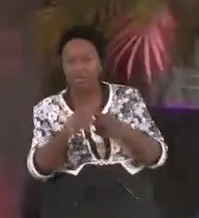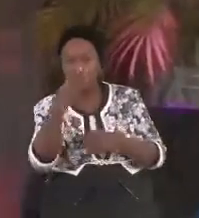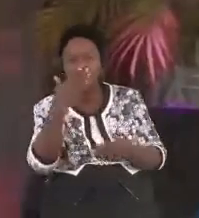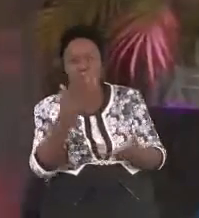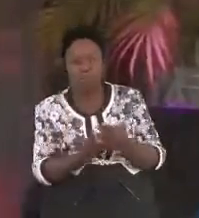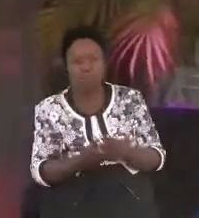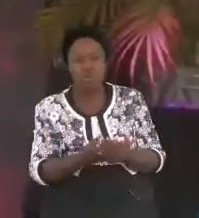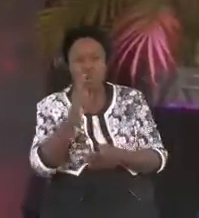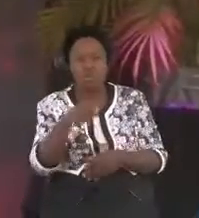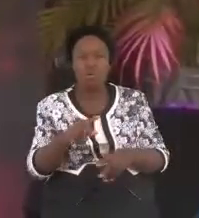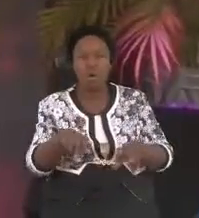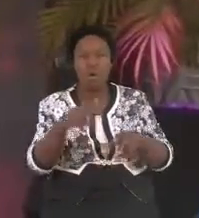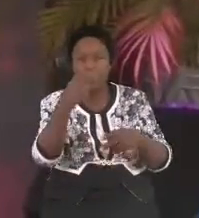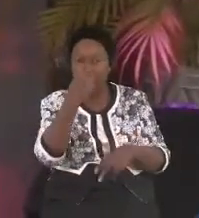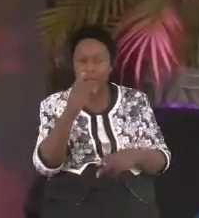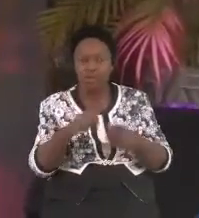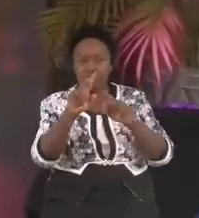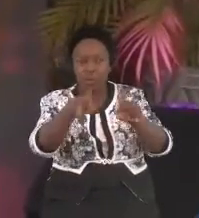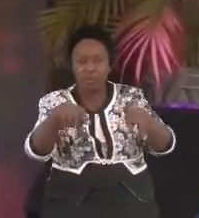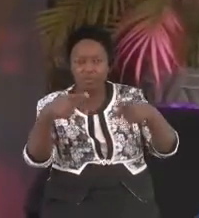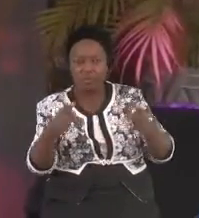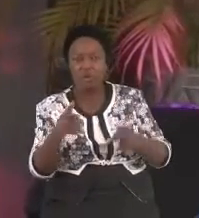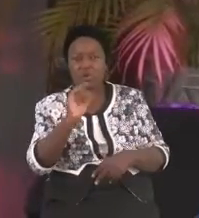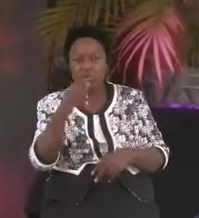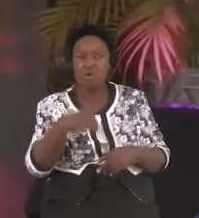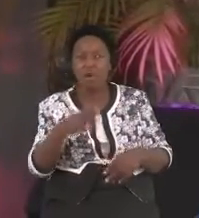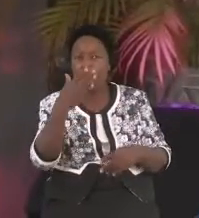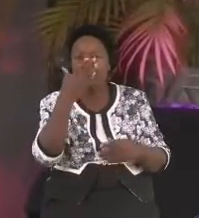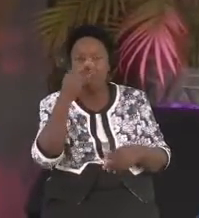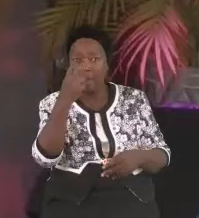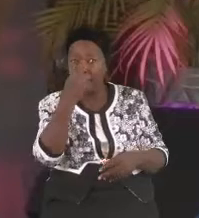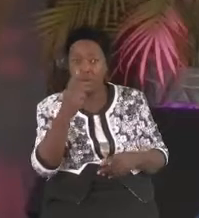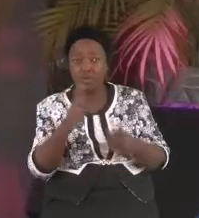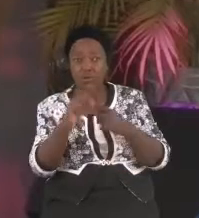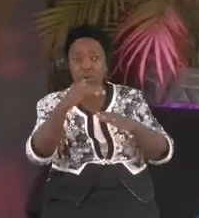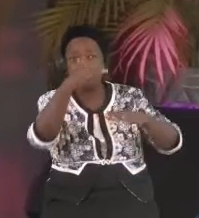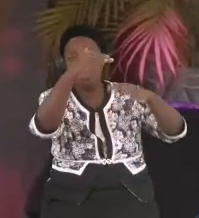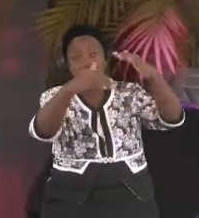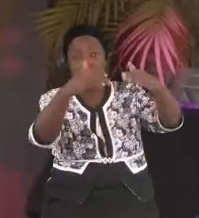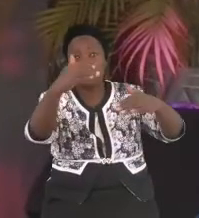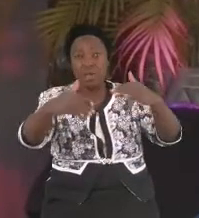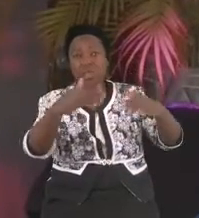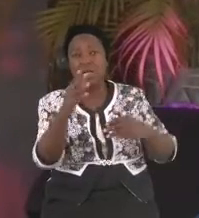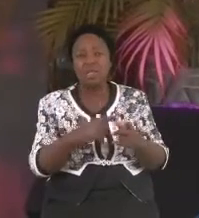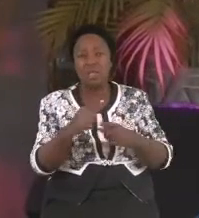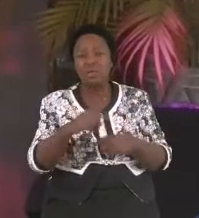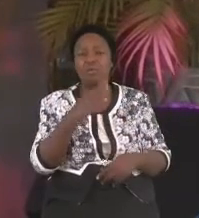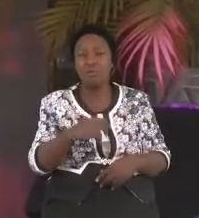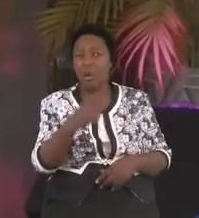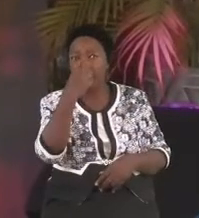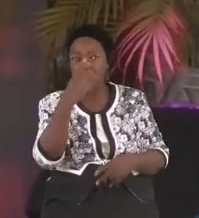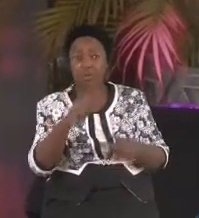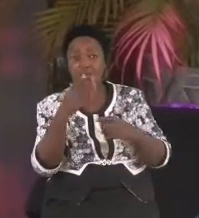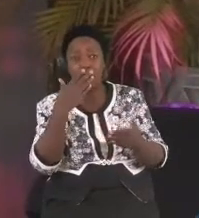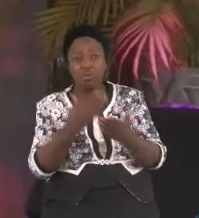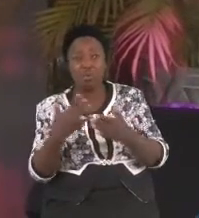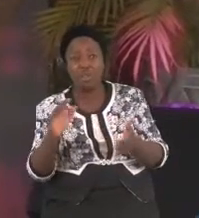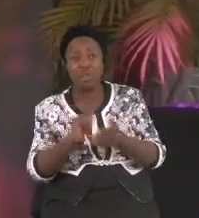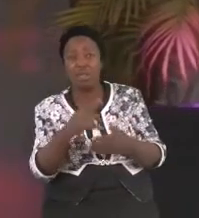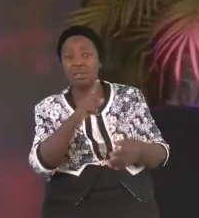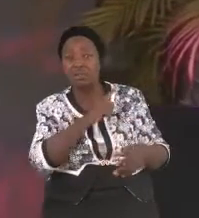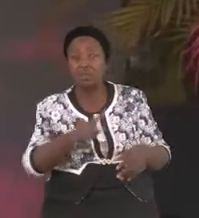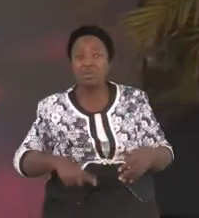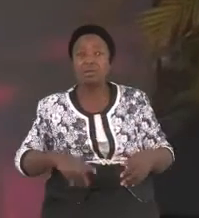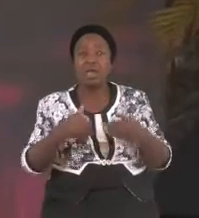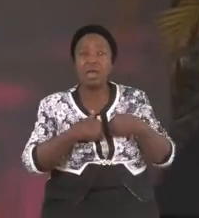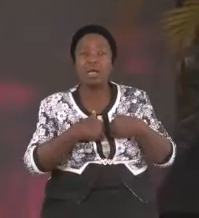provision if you are blind to your progress if you are blind to the great since god has prepared for you it will